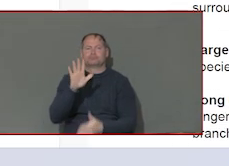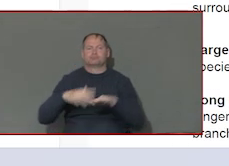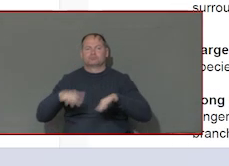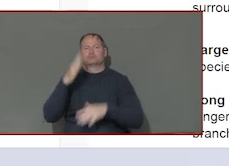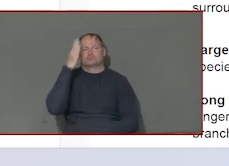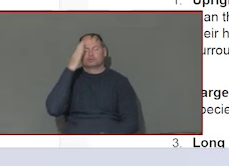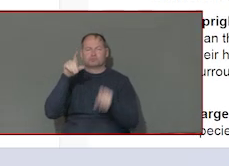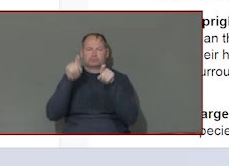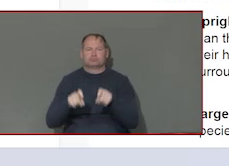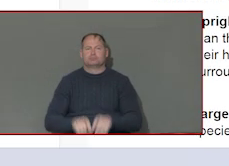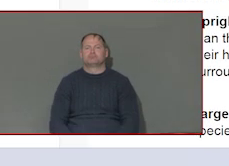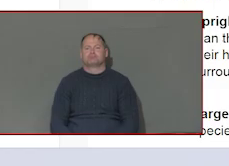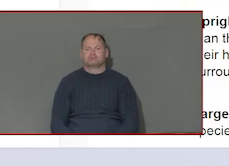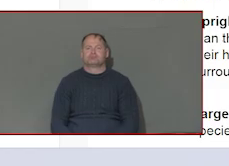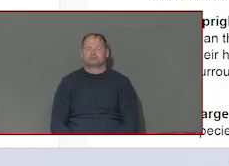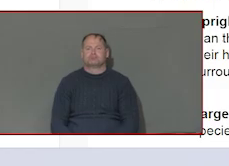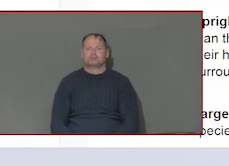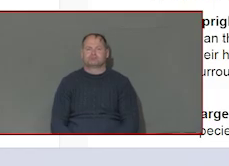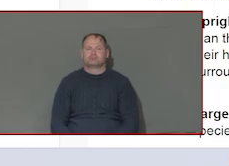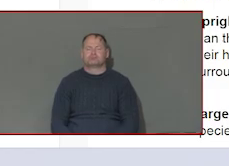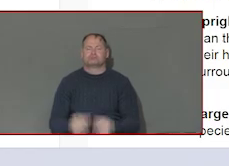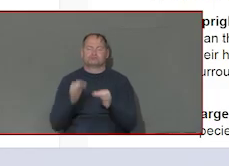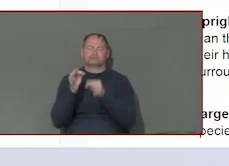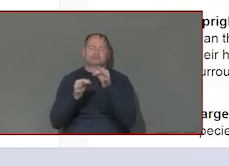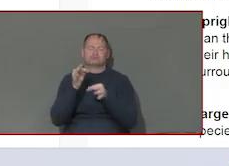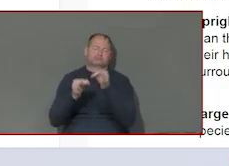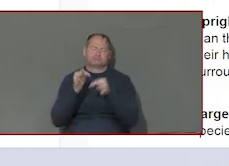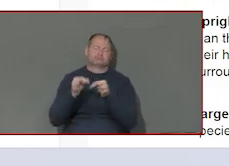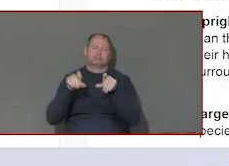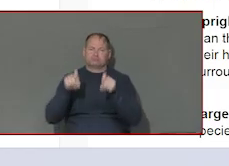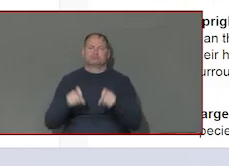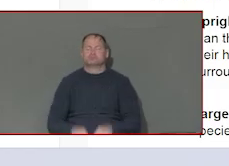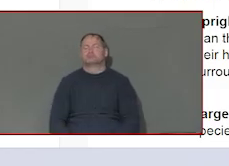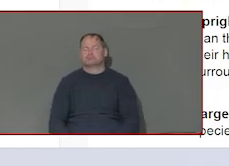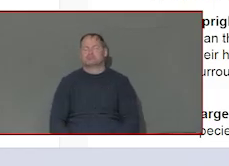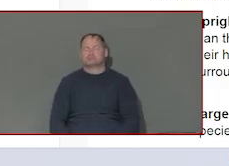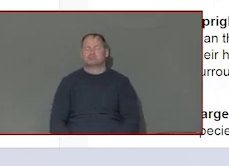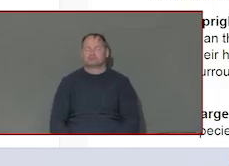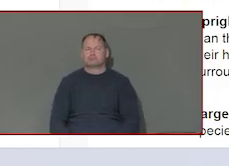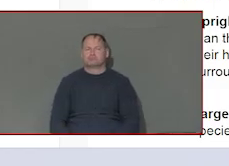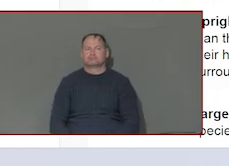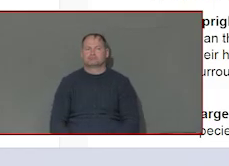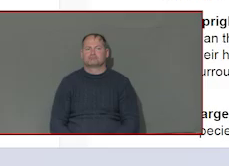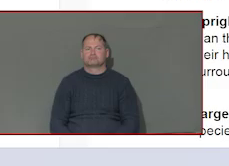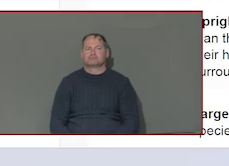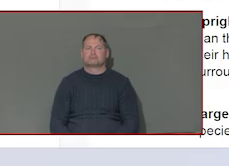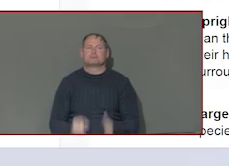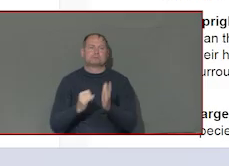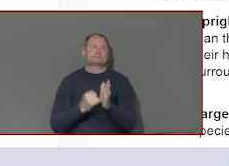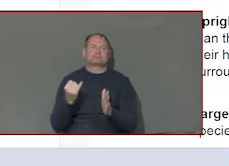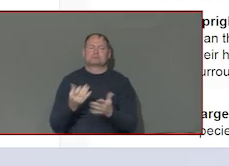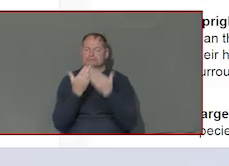them and be able to explain them. You are not going to say, I will just study